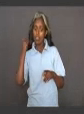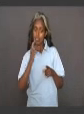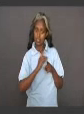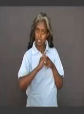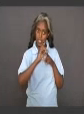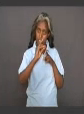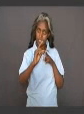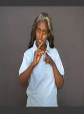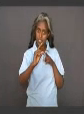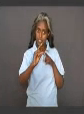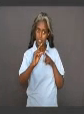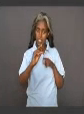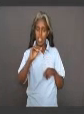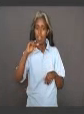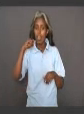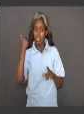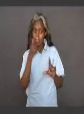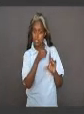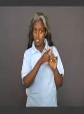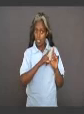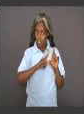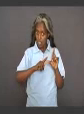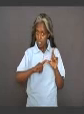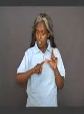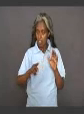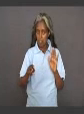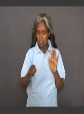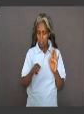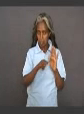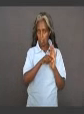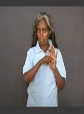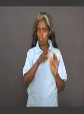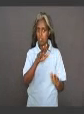direction, another angle at negative